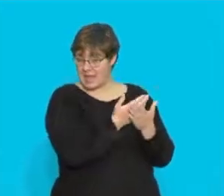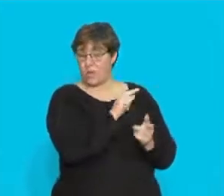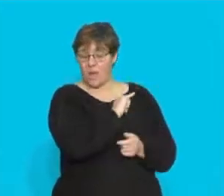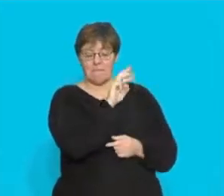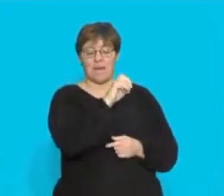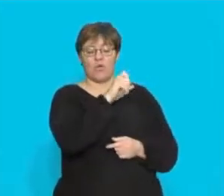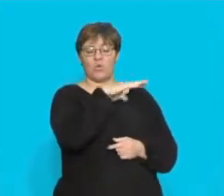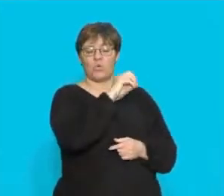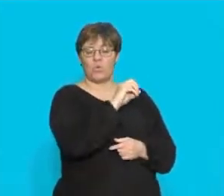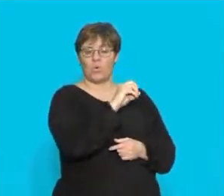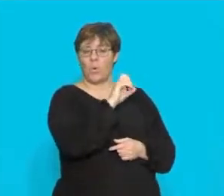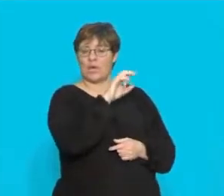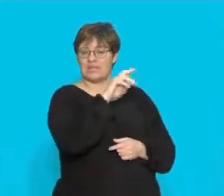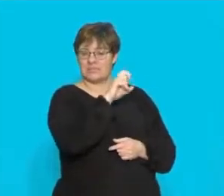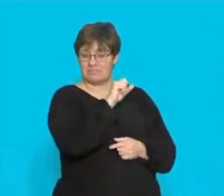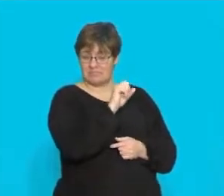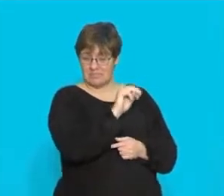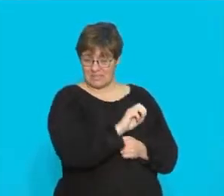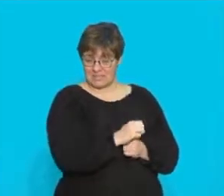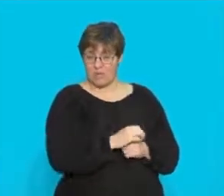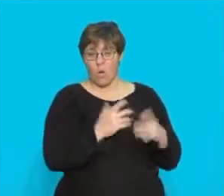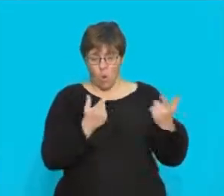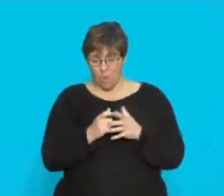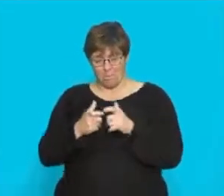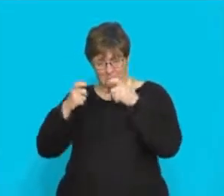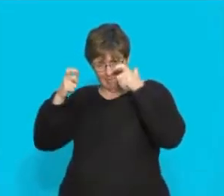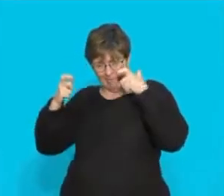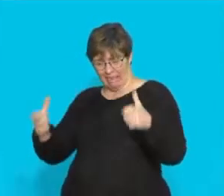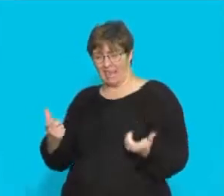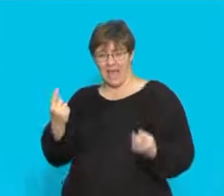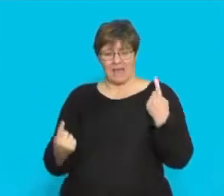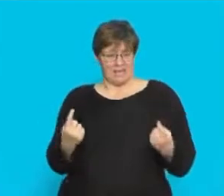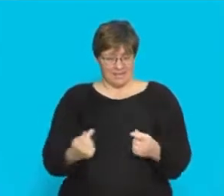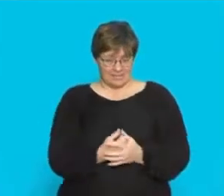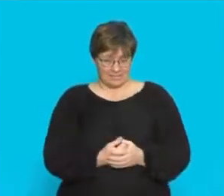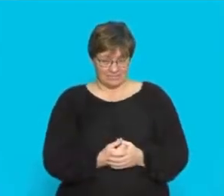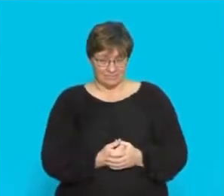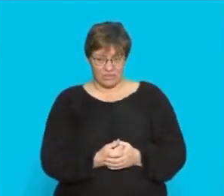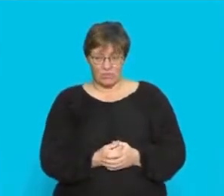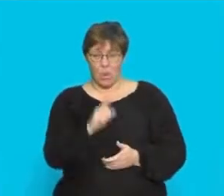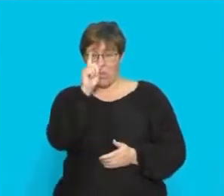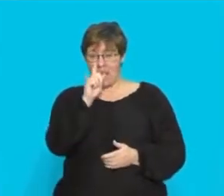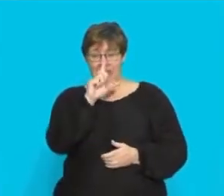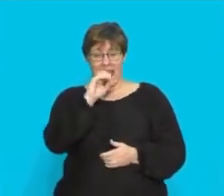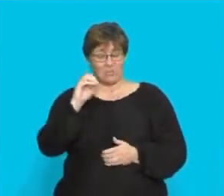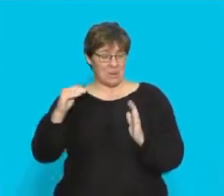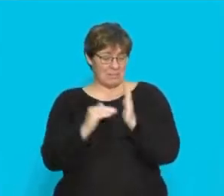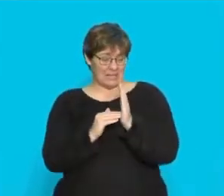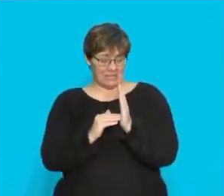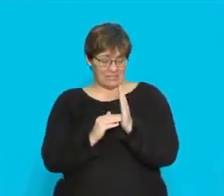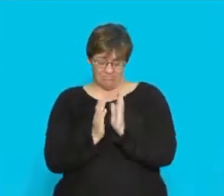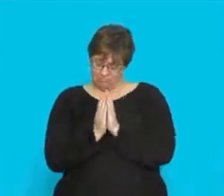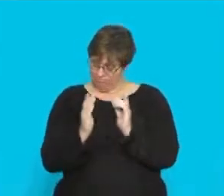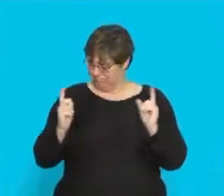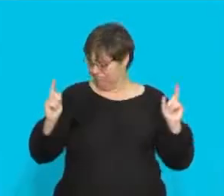at microorganisms, or they can be huge, right? They could be 100 meters long. And what we're